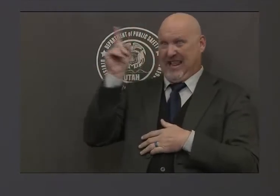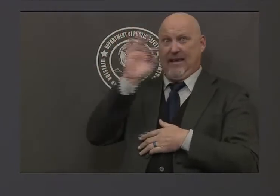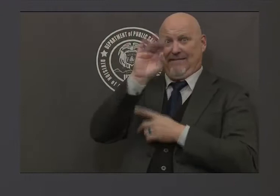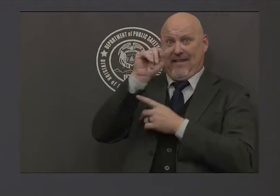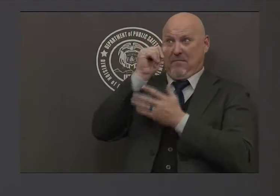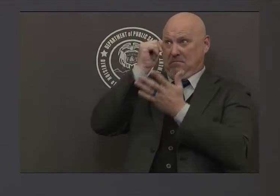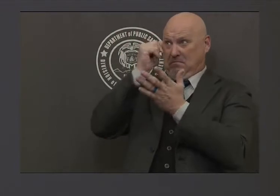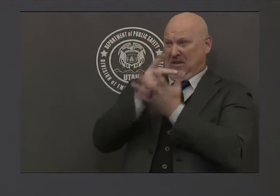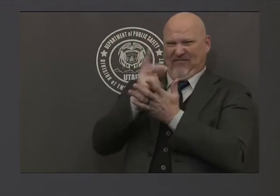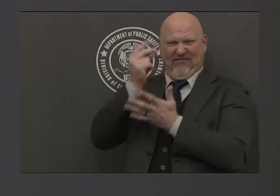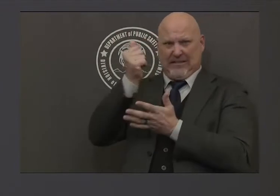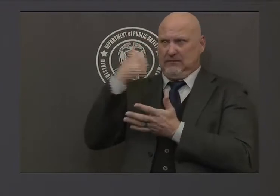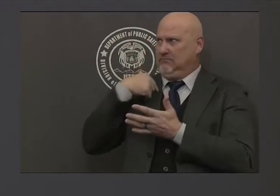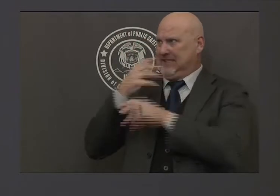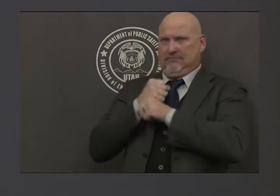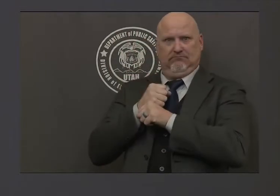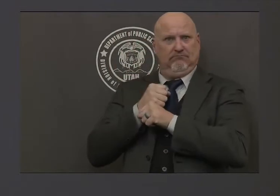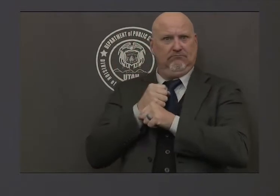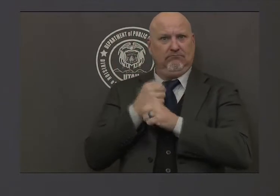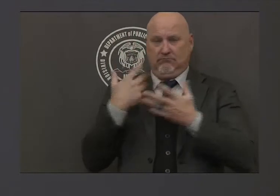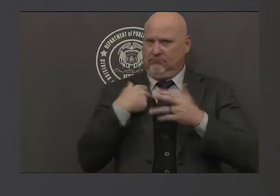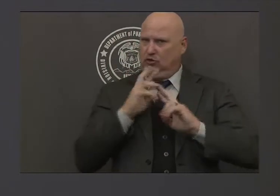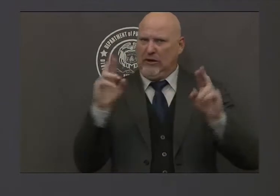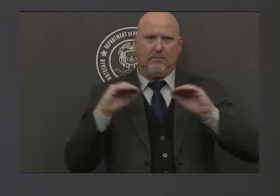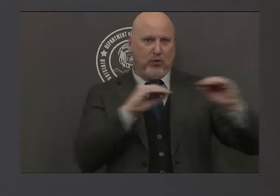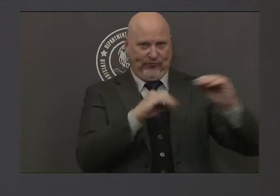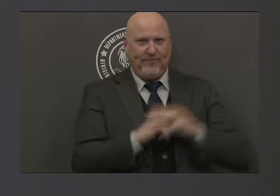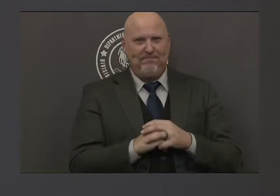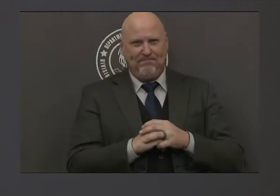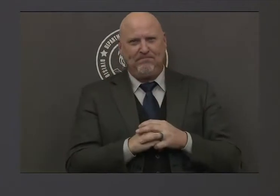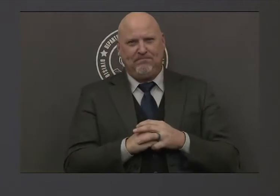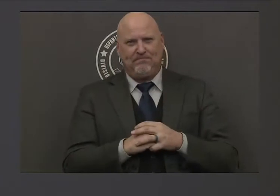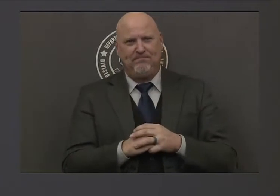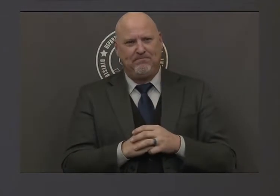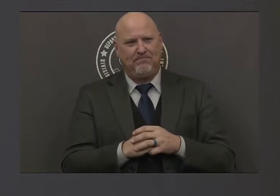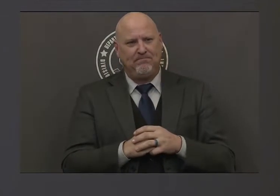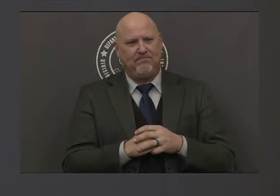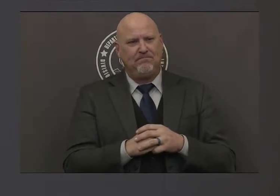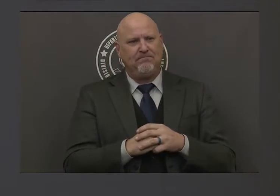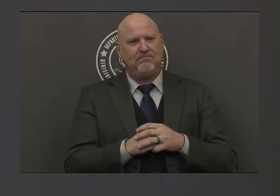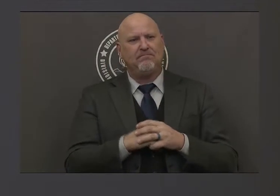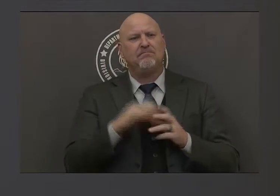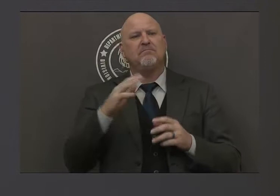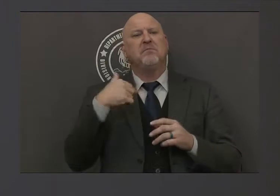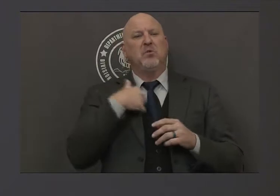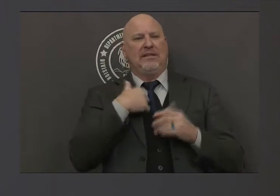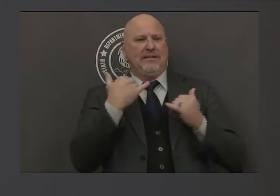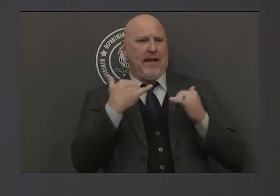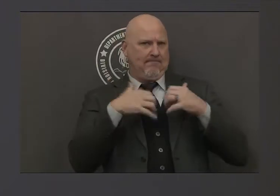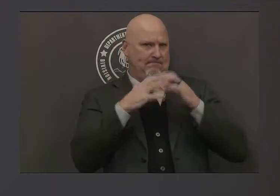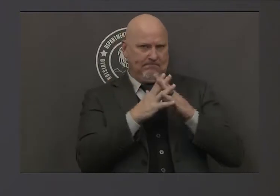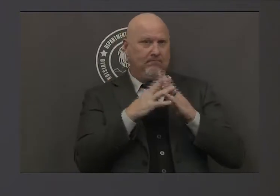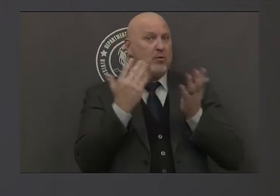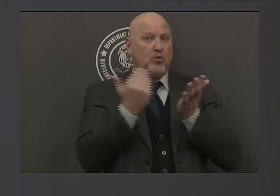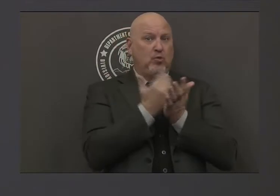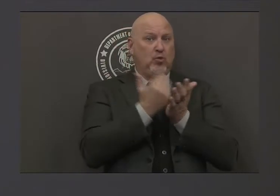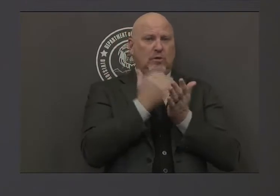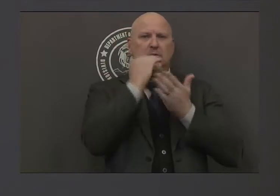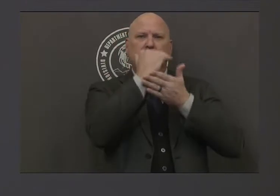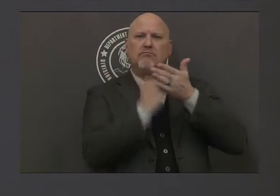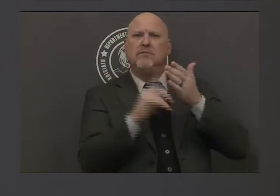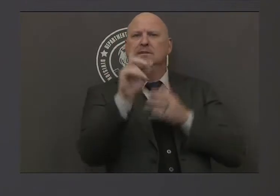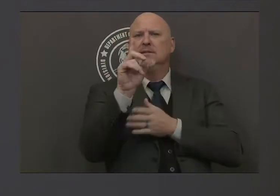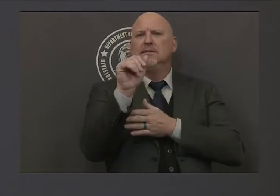receive it. I want to mention that we're in the process of incorporating a new data element into our data dashboard. We will soon